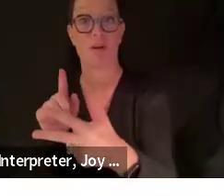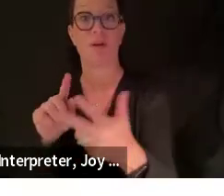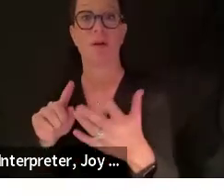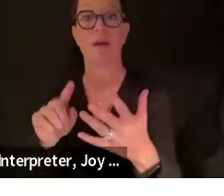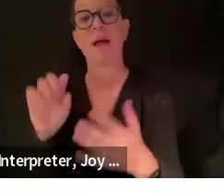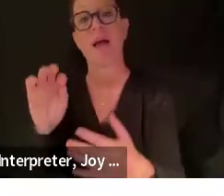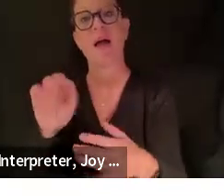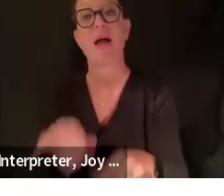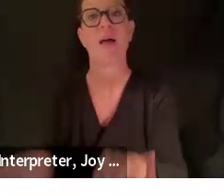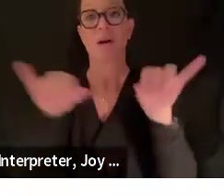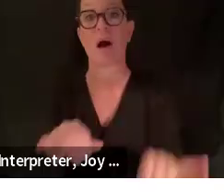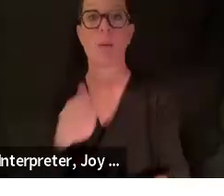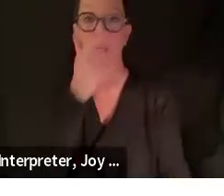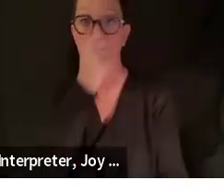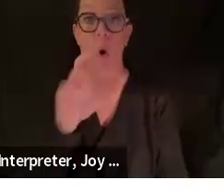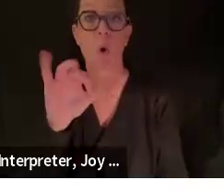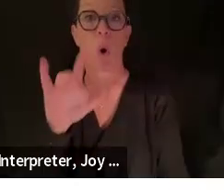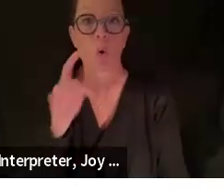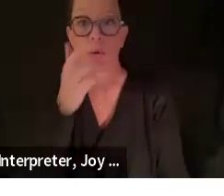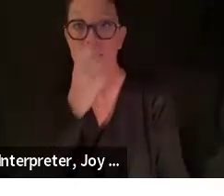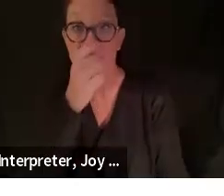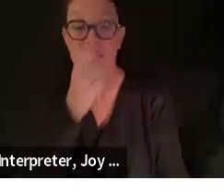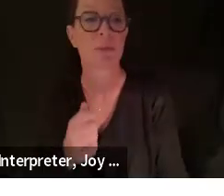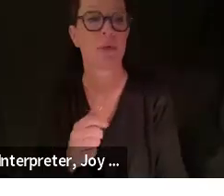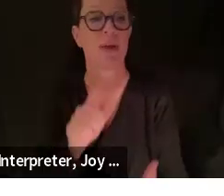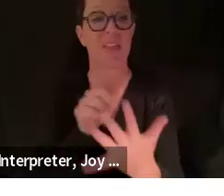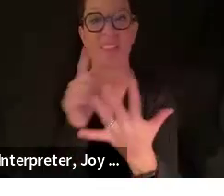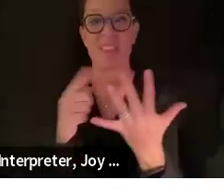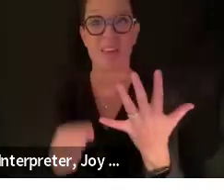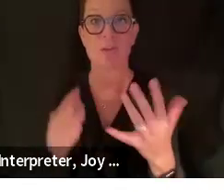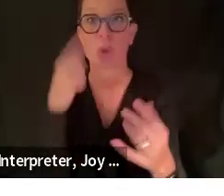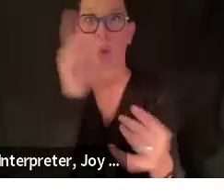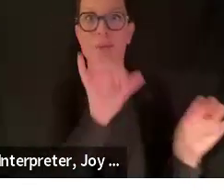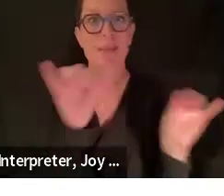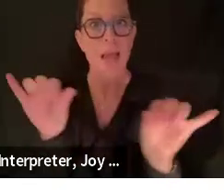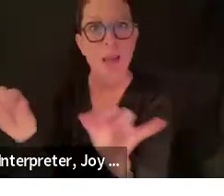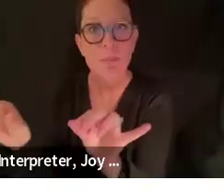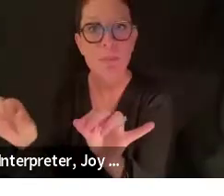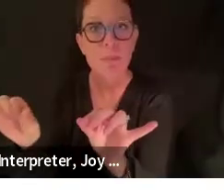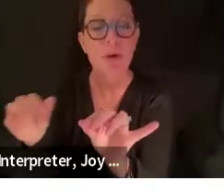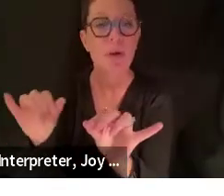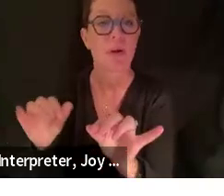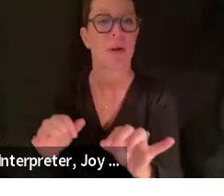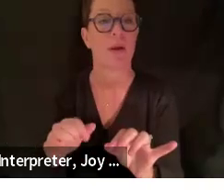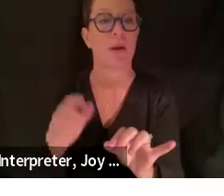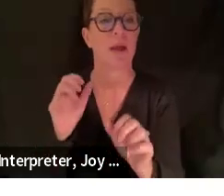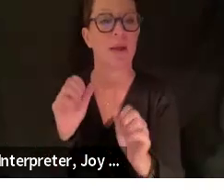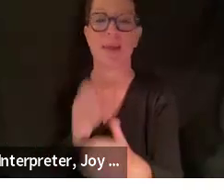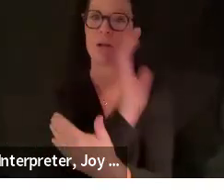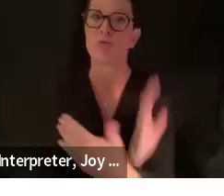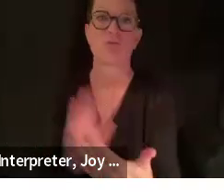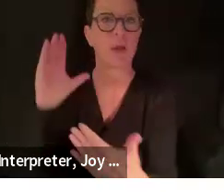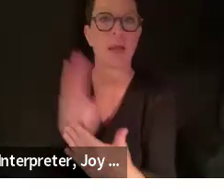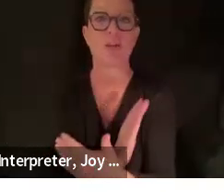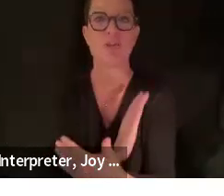COVID-19 and the common cold. Um, all of these things can look the exact same and can range from